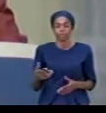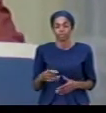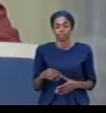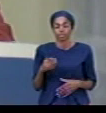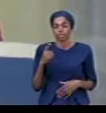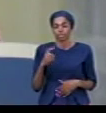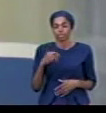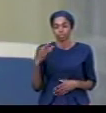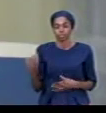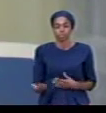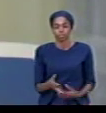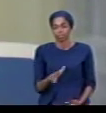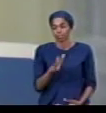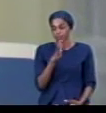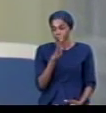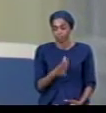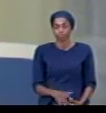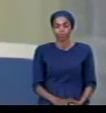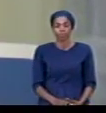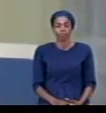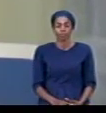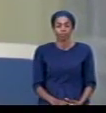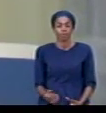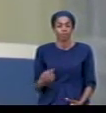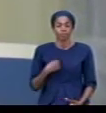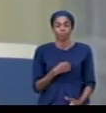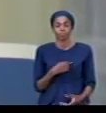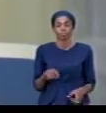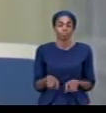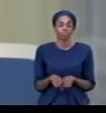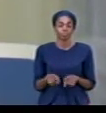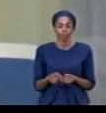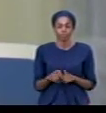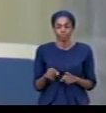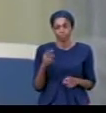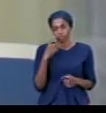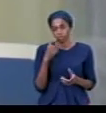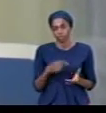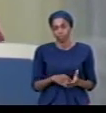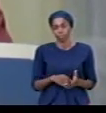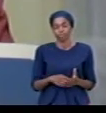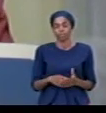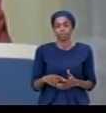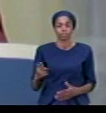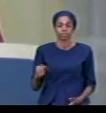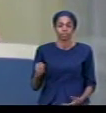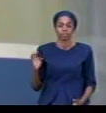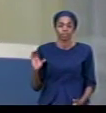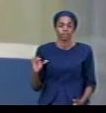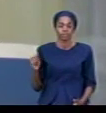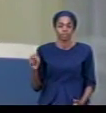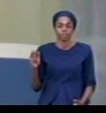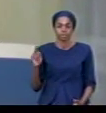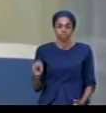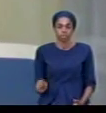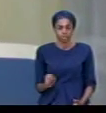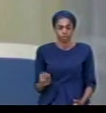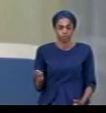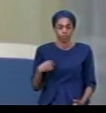Lord. Then we also recognize the CAN. We have the